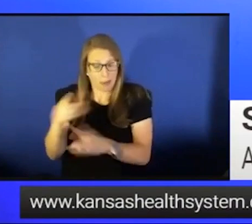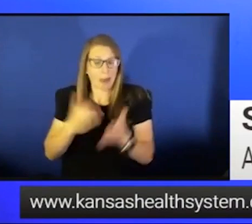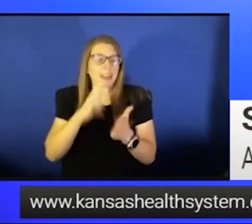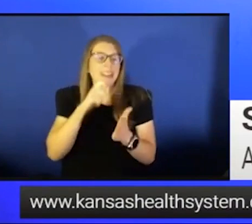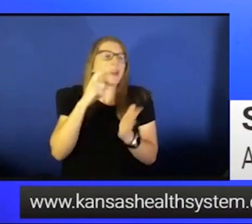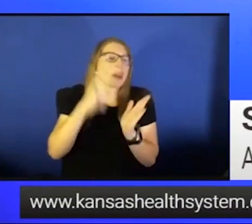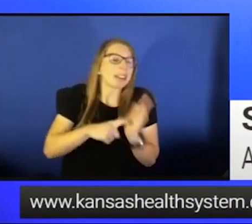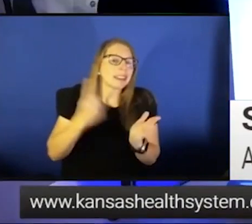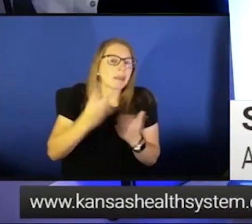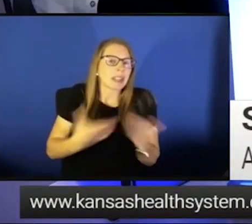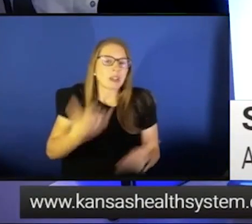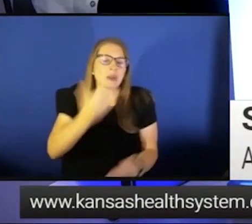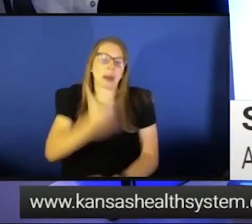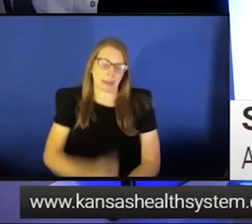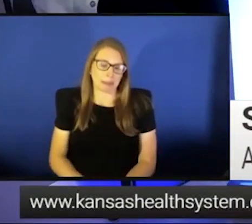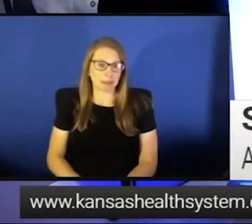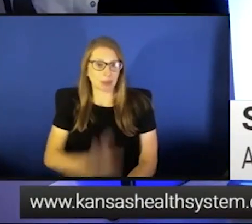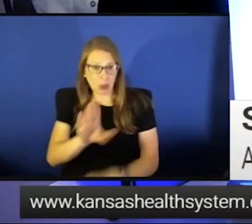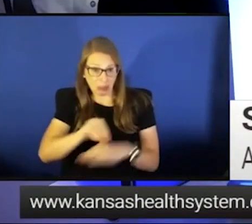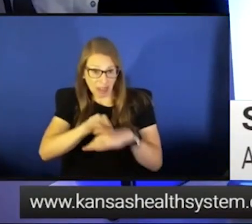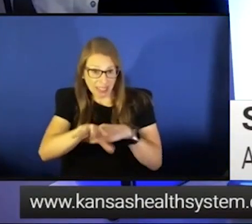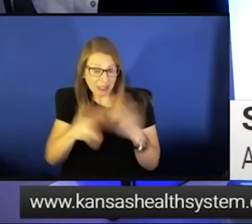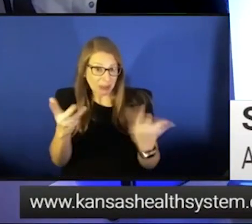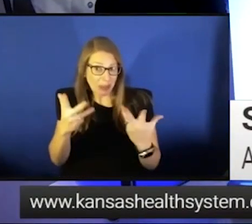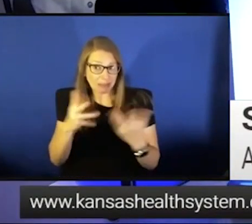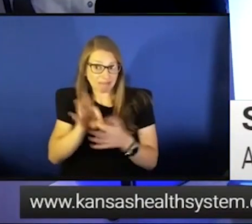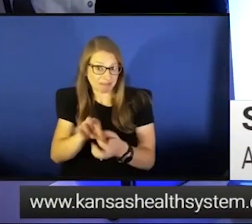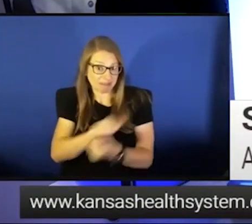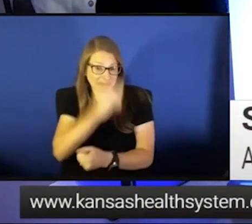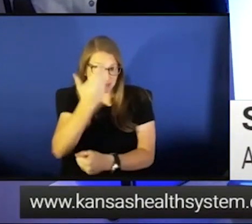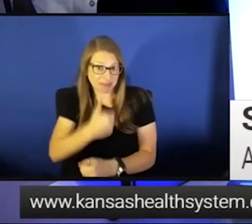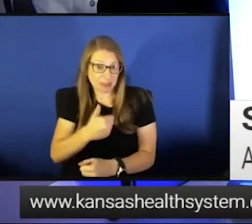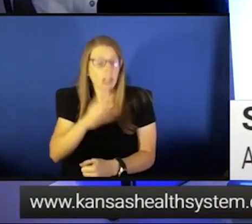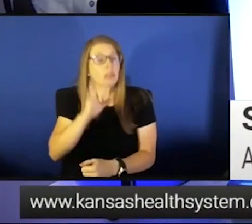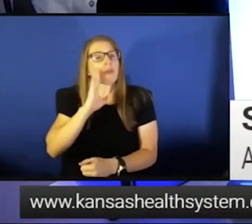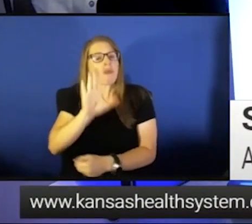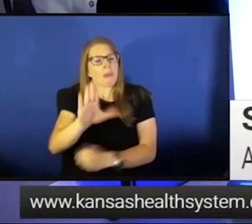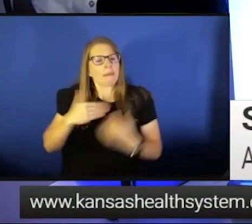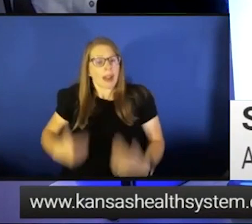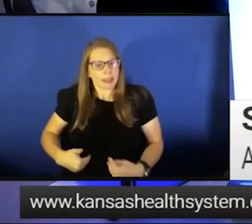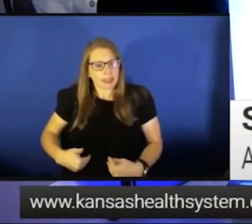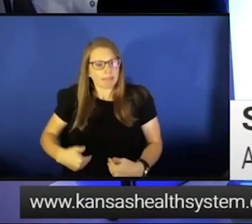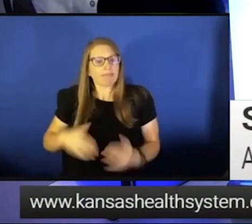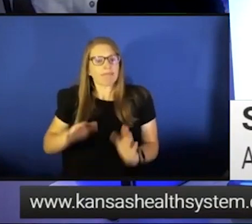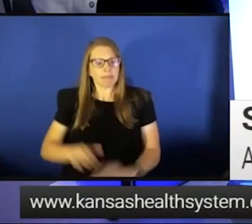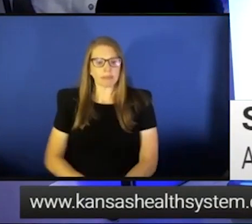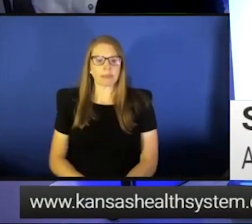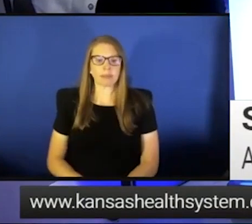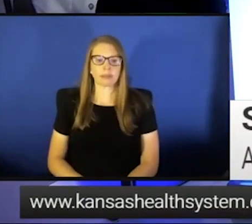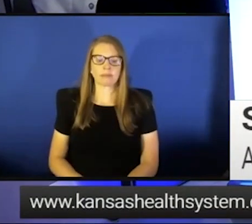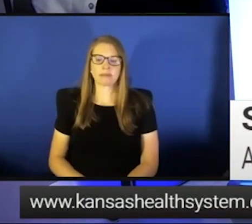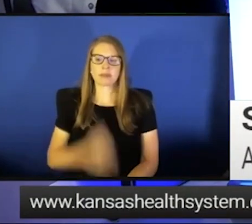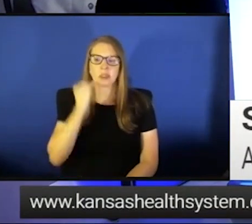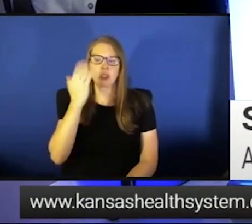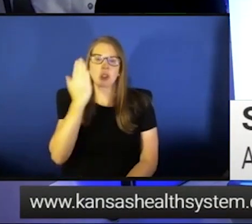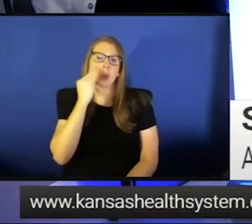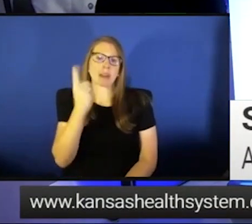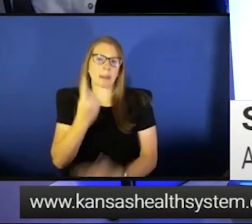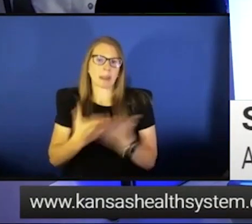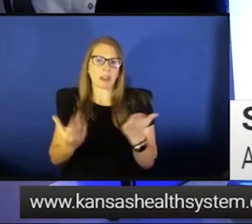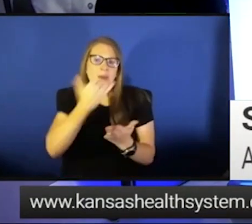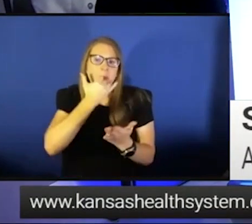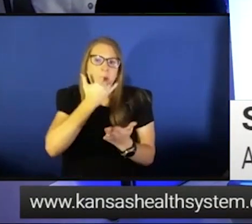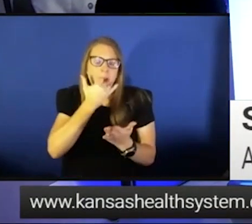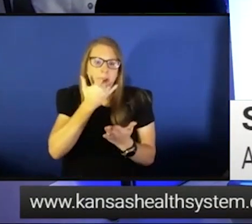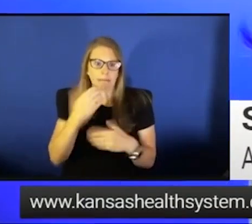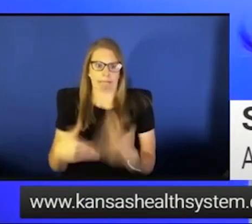wrong. So what's your advice to people when it comes to, if you know your body, if you know something's wrong, to act fast.